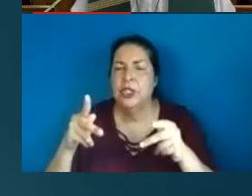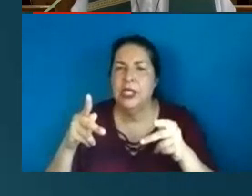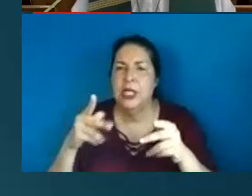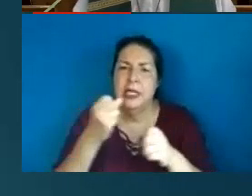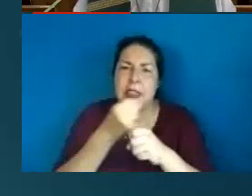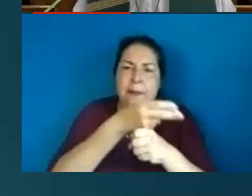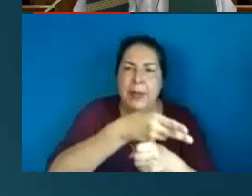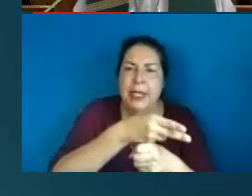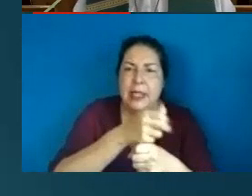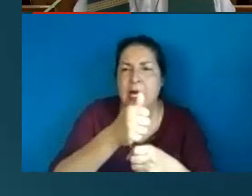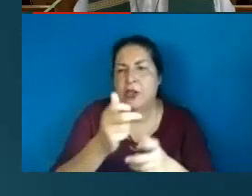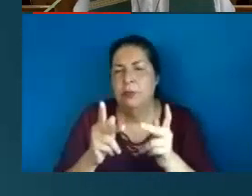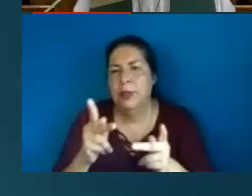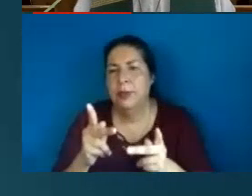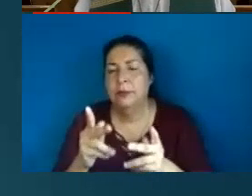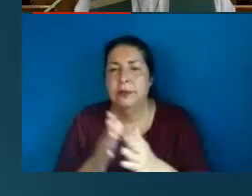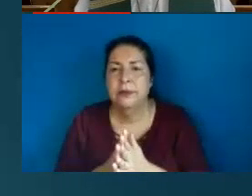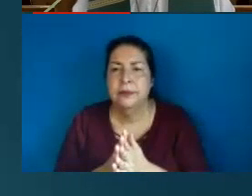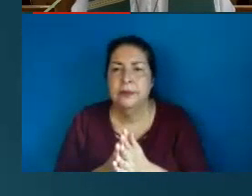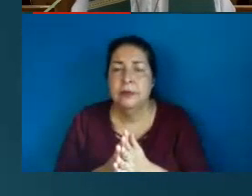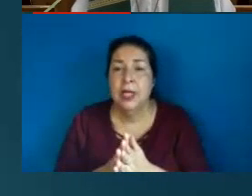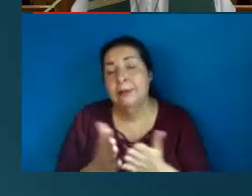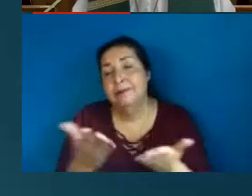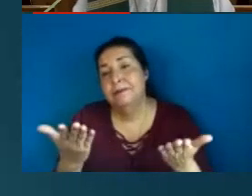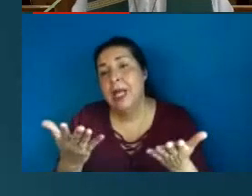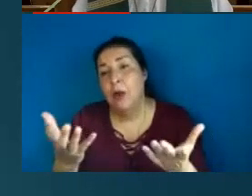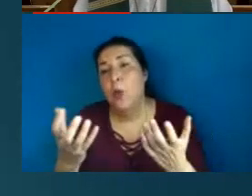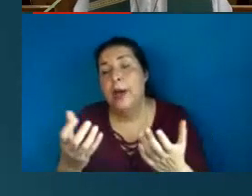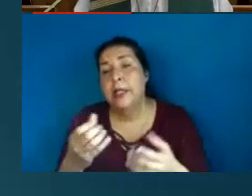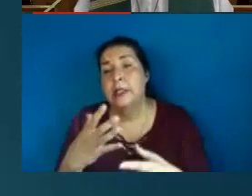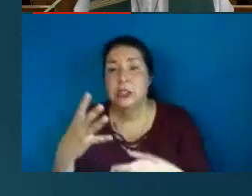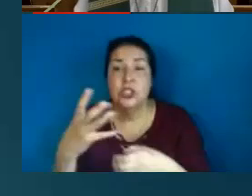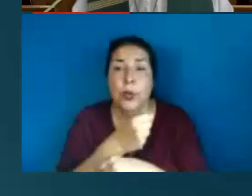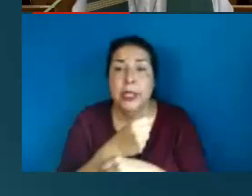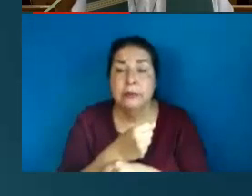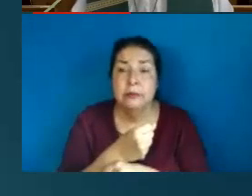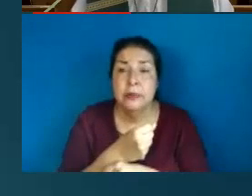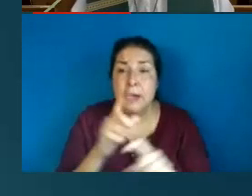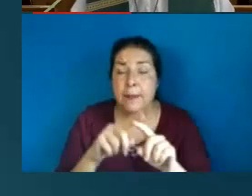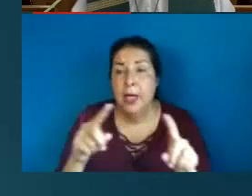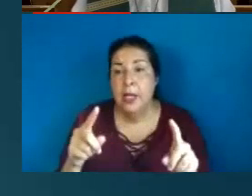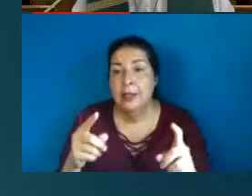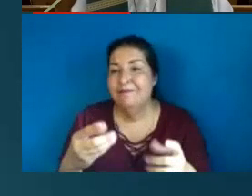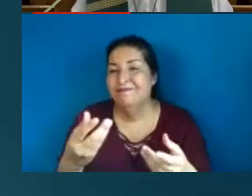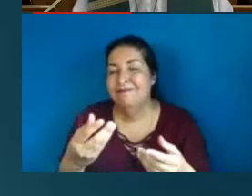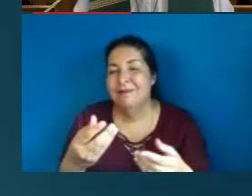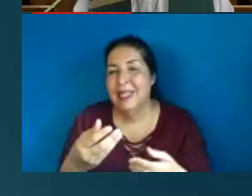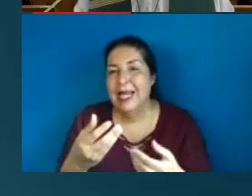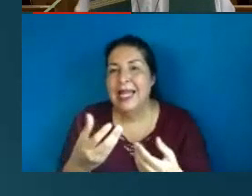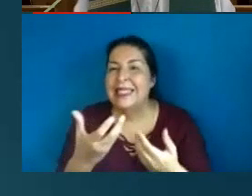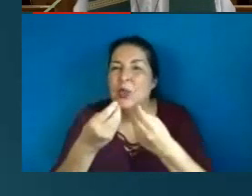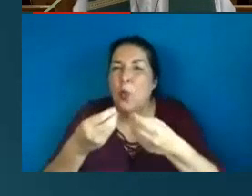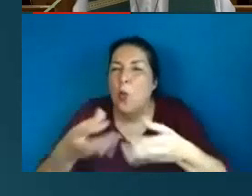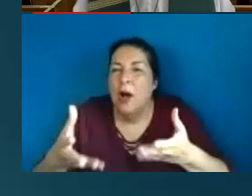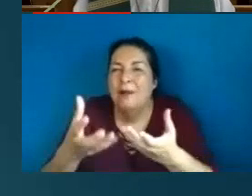usually defeated me anyhow. It's just I wanted to win, but I didn't want to break the rules, just